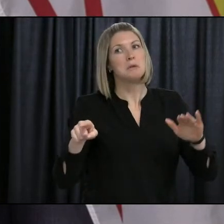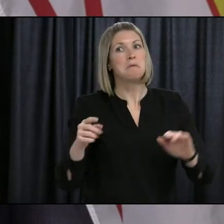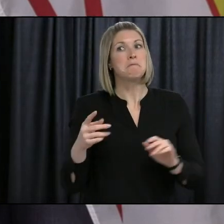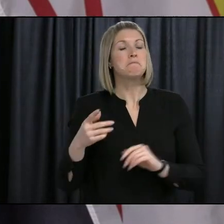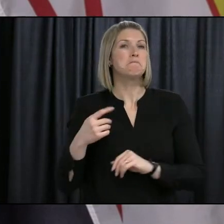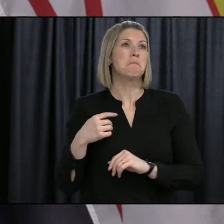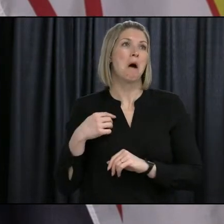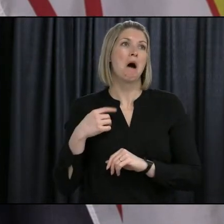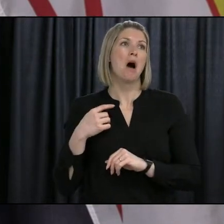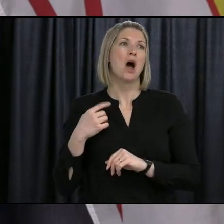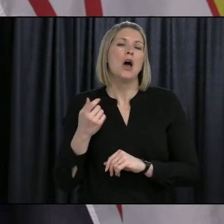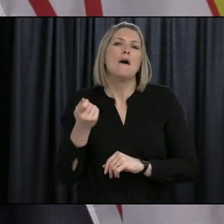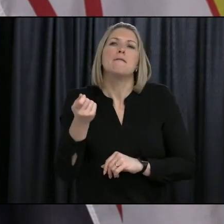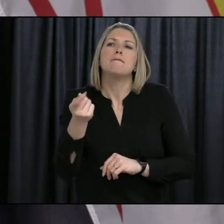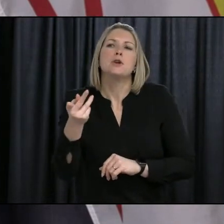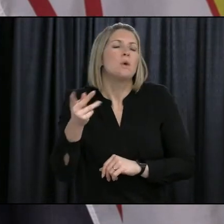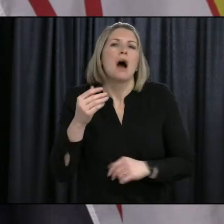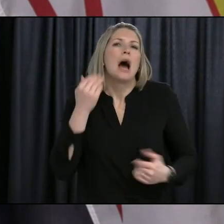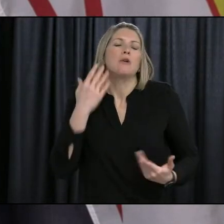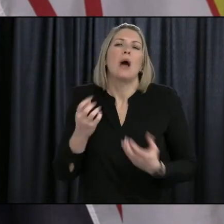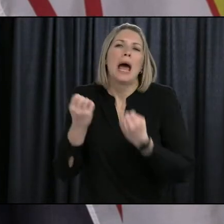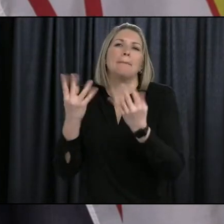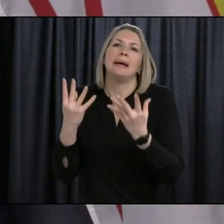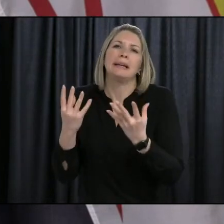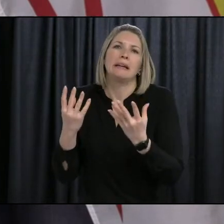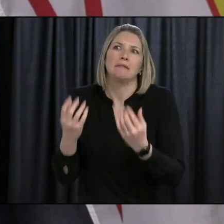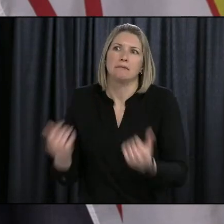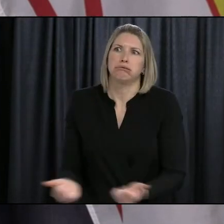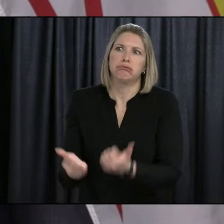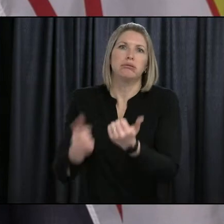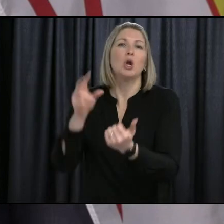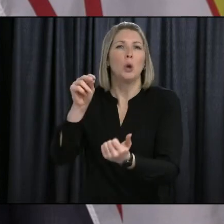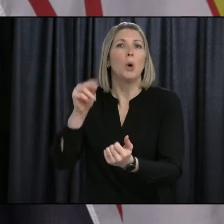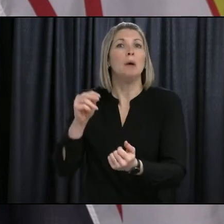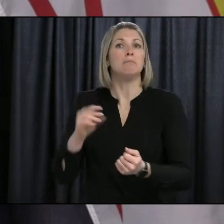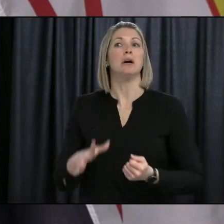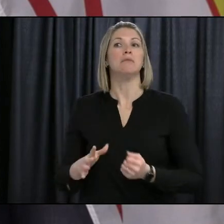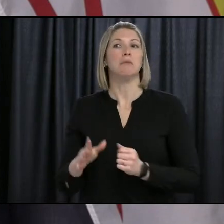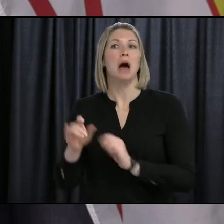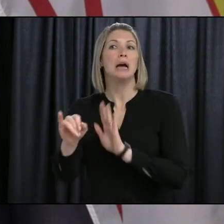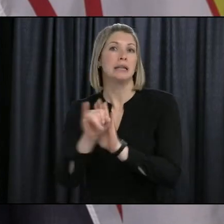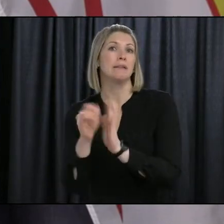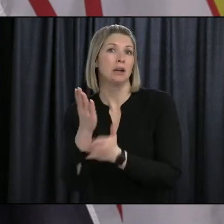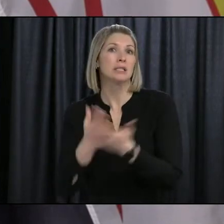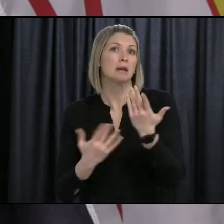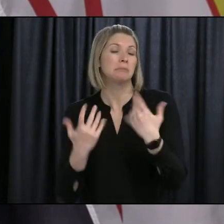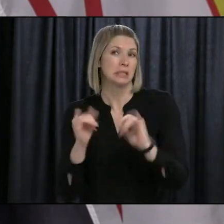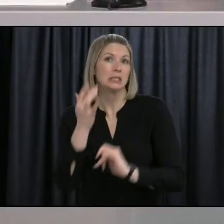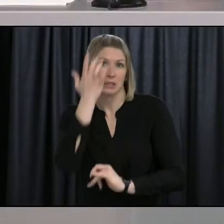find a few. I don't know the number right off the top of my head, but we did find some.